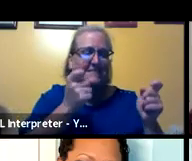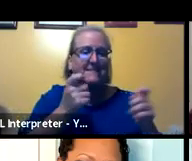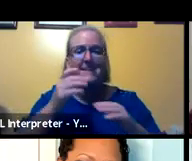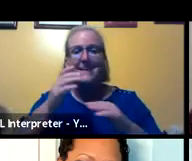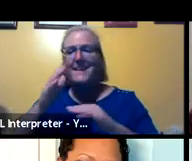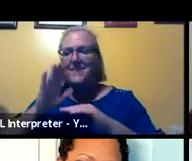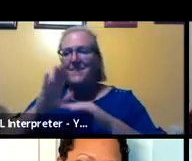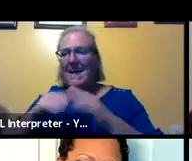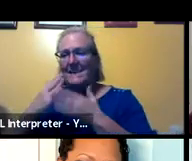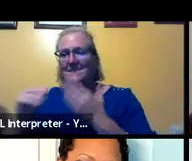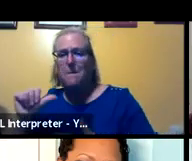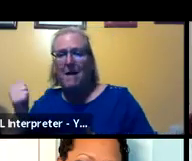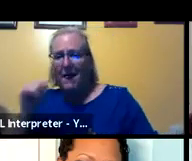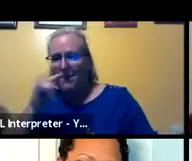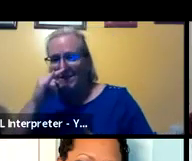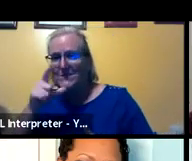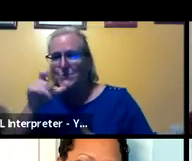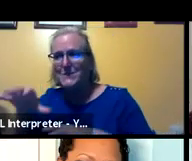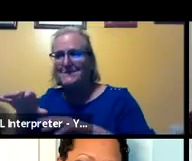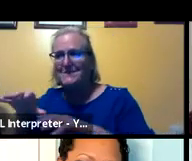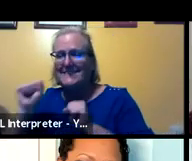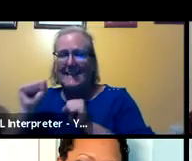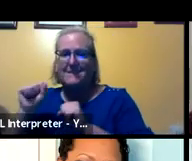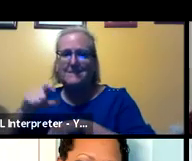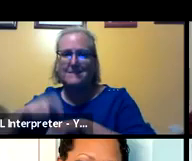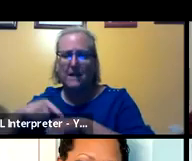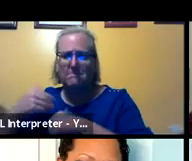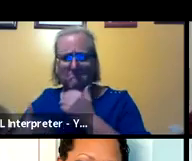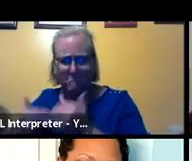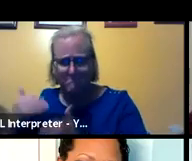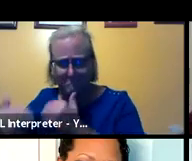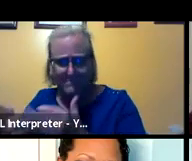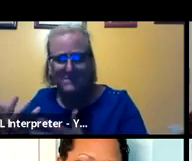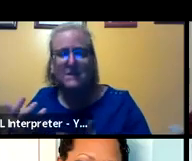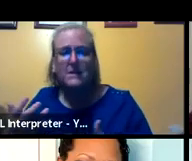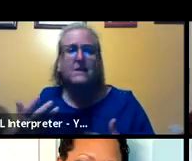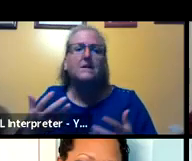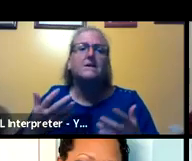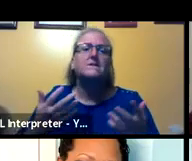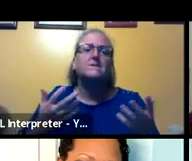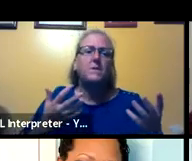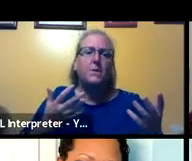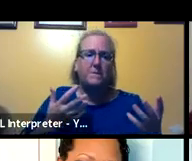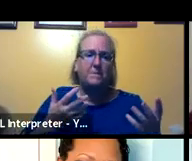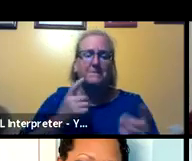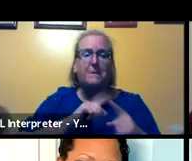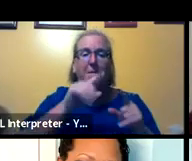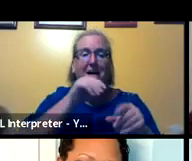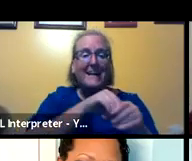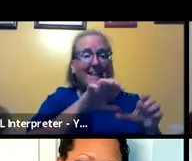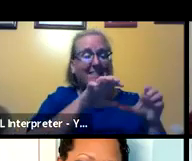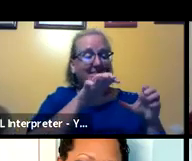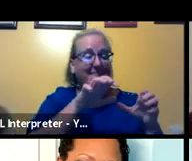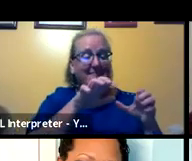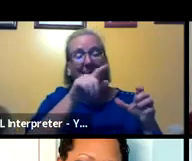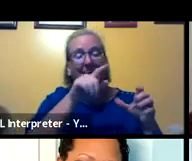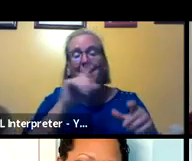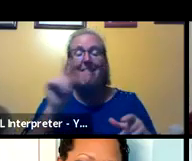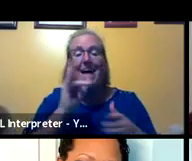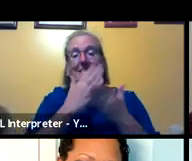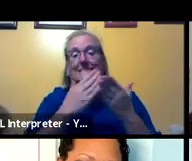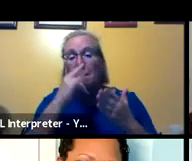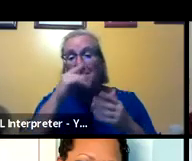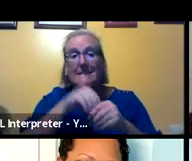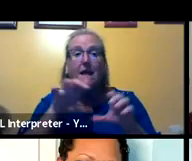especially if they're at home, than they might do so in a traditional classroom where they're in the classroom for 6-7